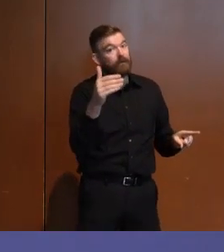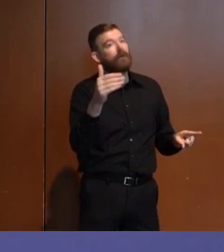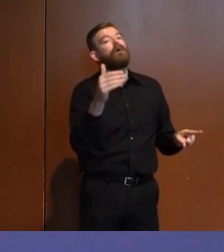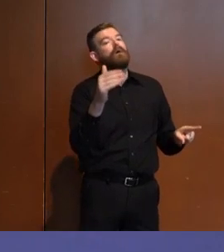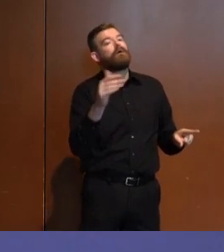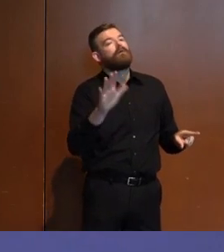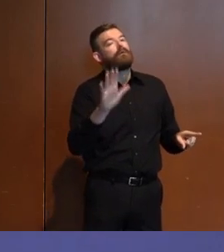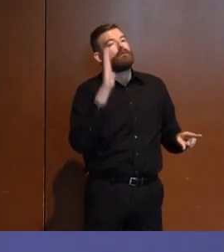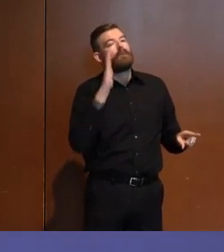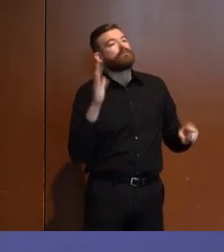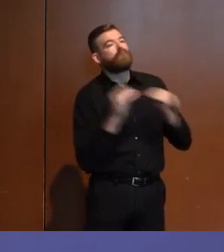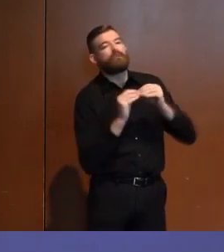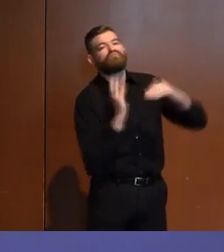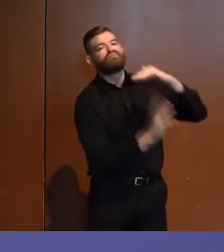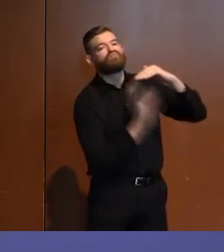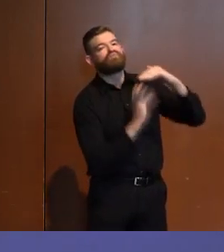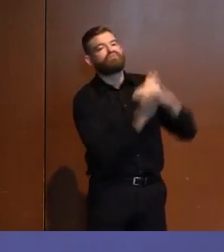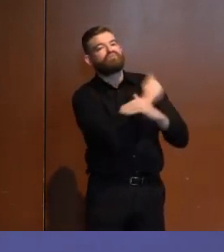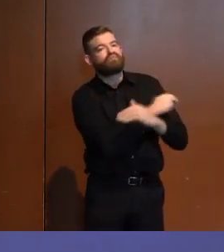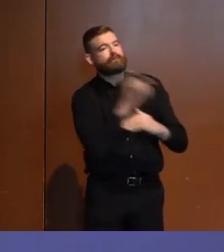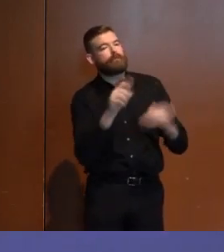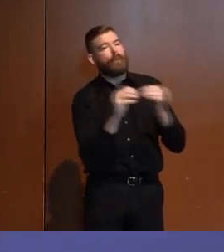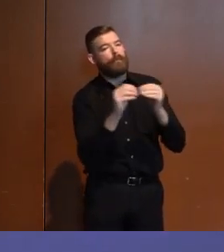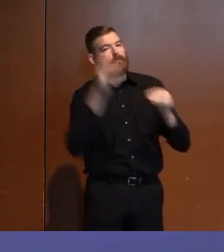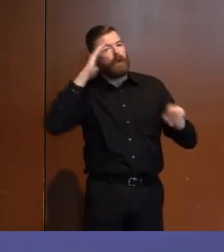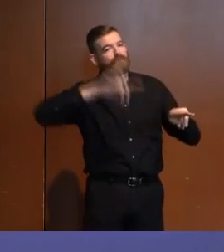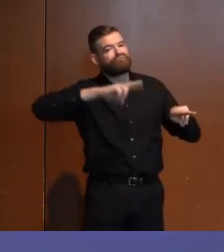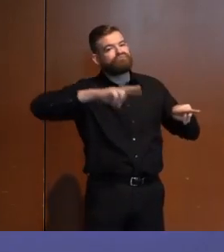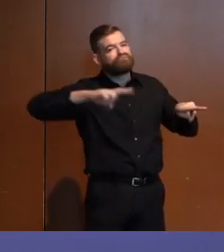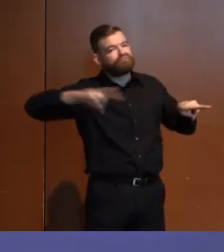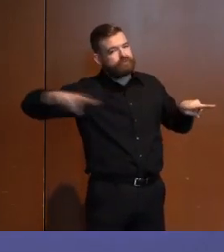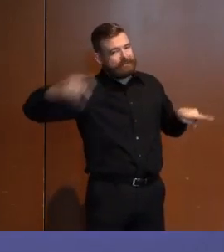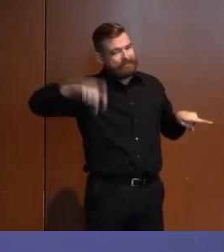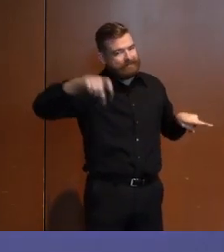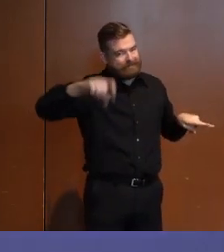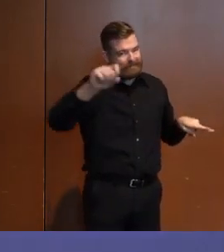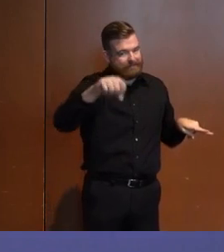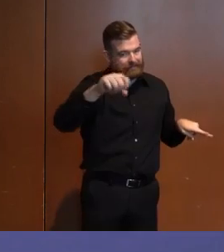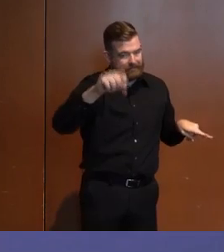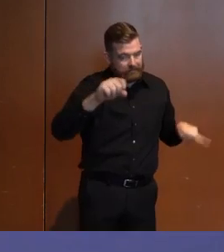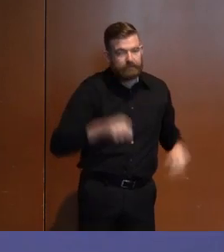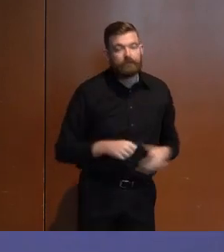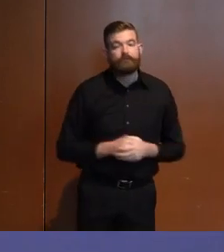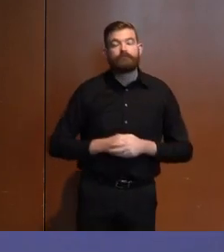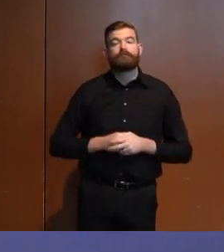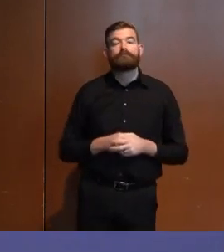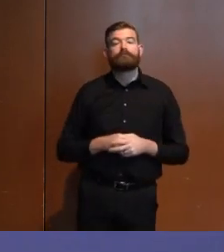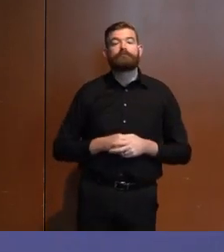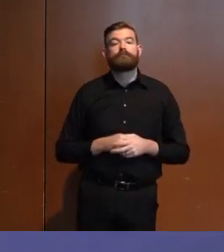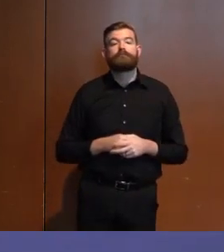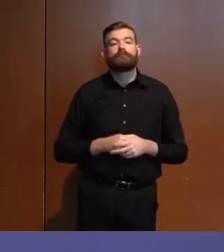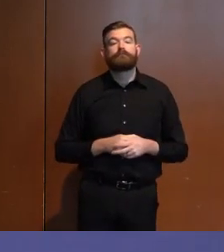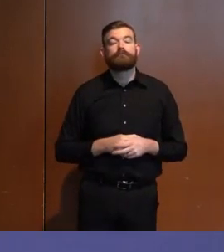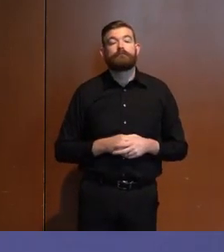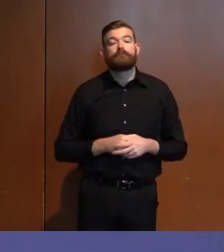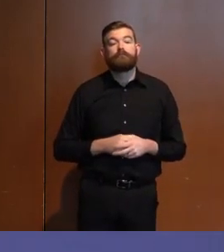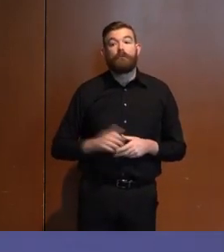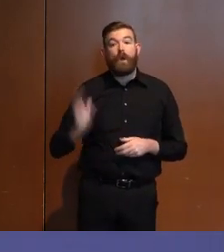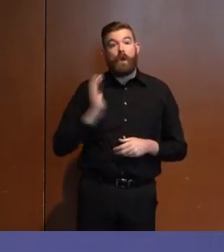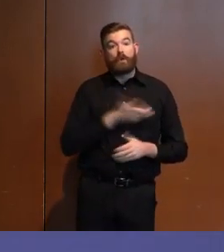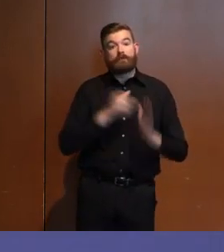Judy, that we need to increase our hospital capacity. This is a given. Our state, and correct me if I'm wrong, currently has